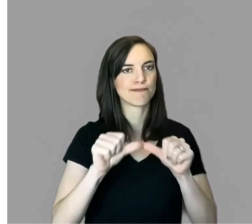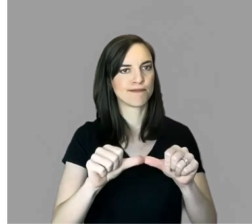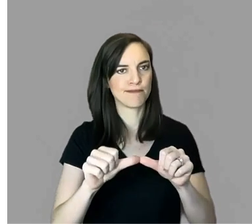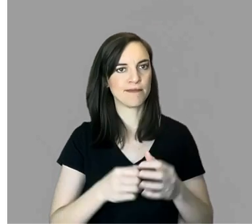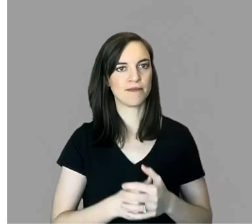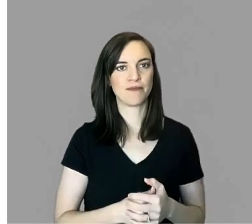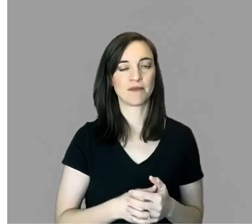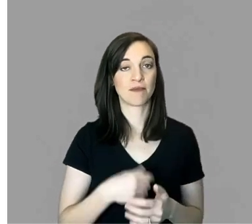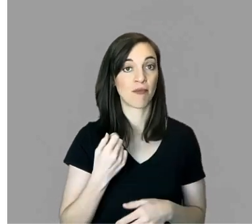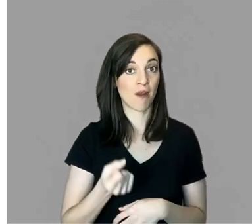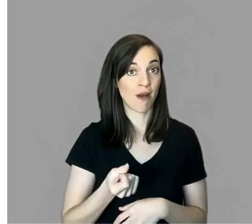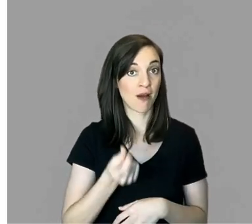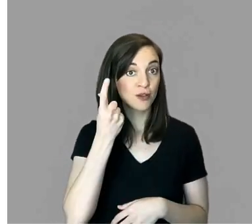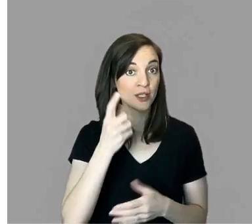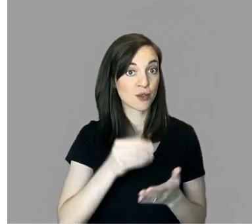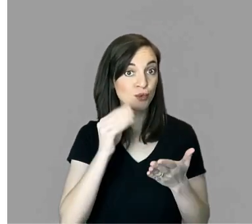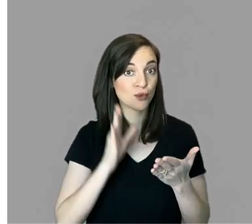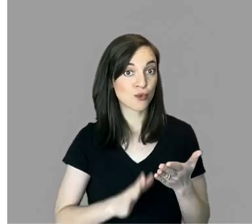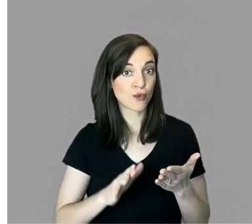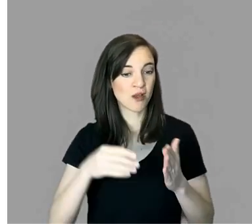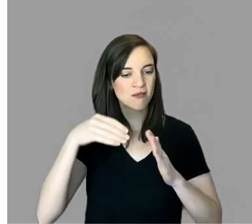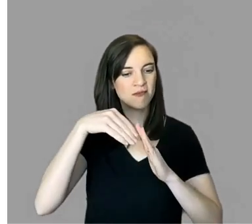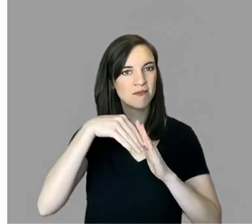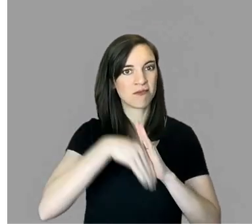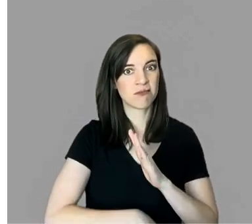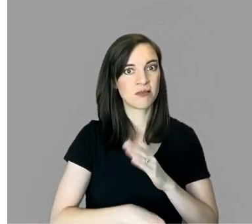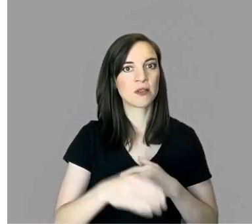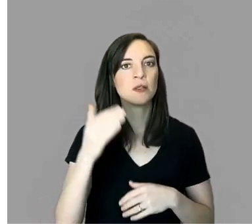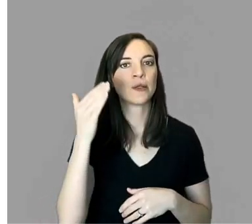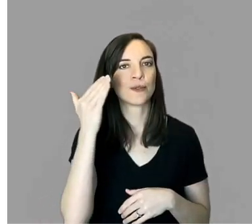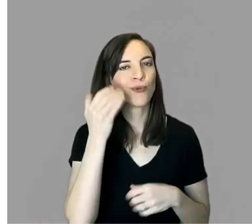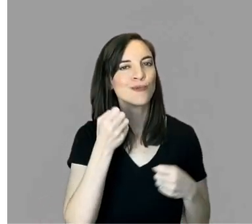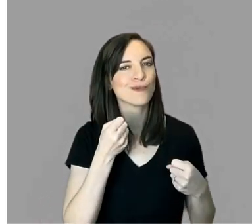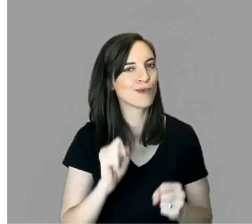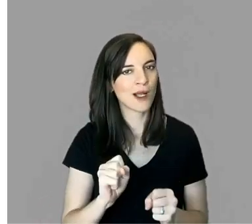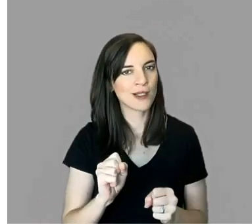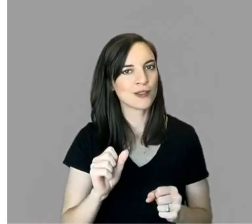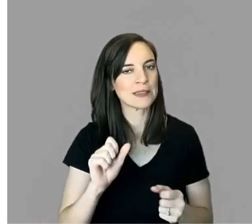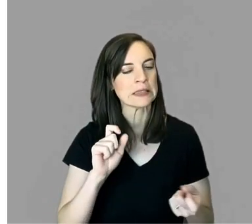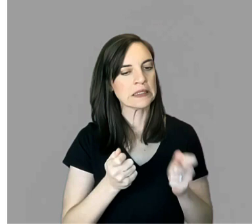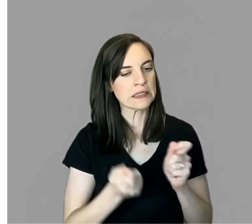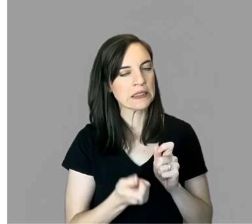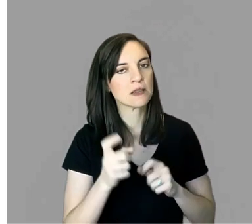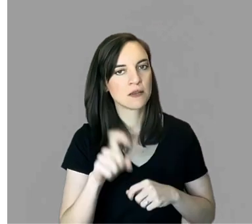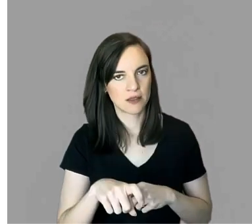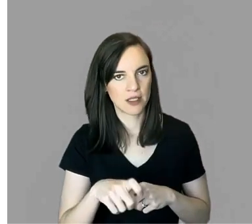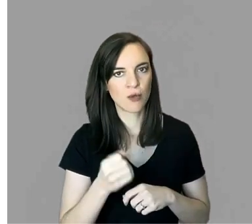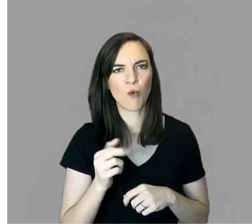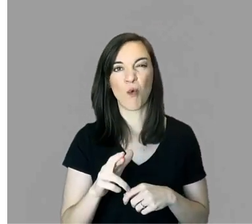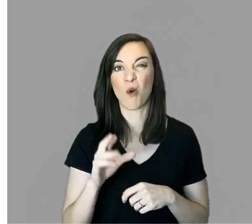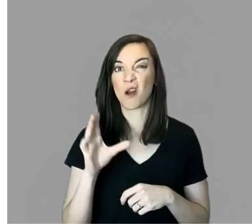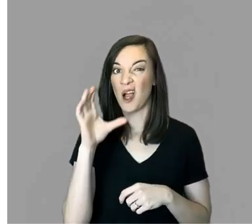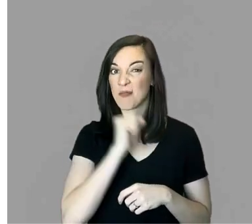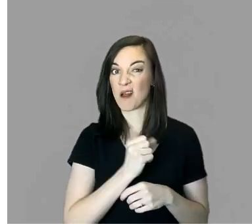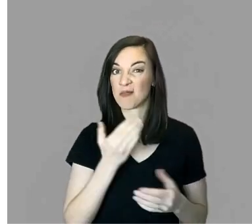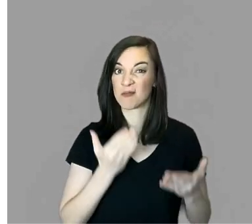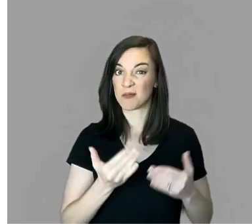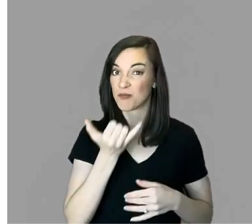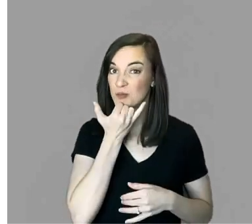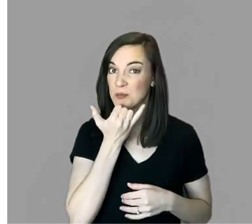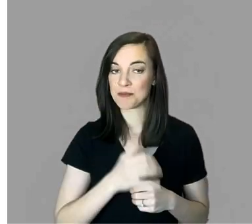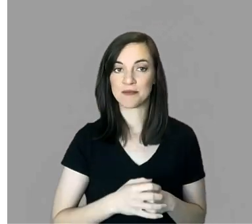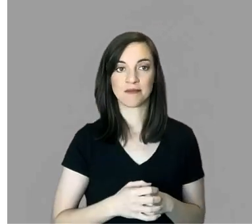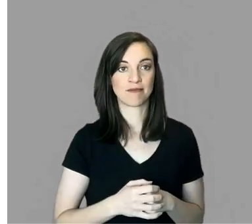fidelity. Knowing if the student is not showing any progress or is regressing will let you know that adjustments and intervention need